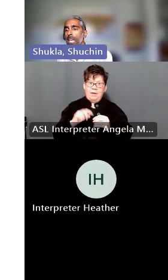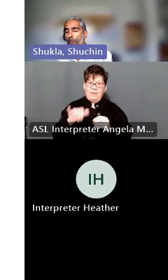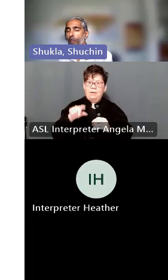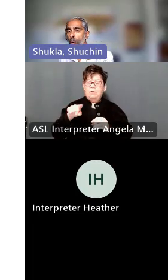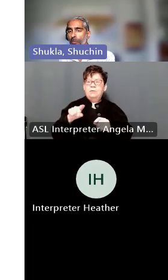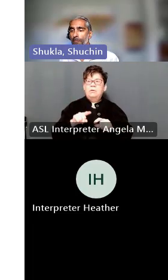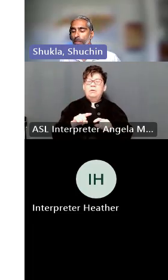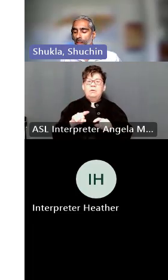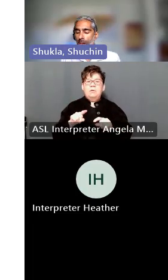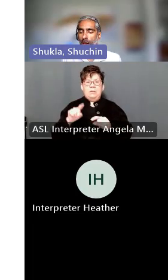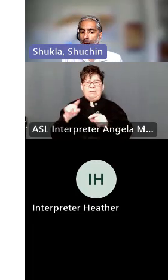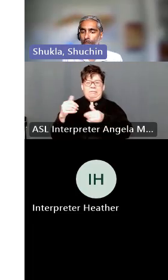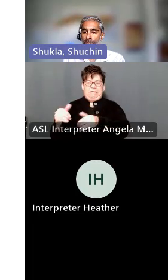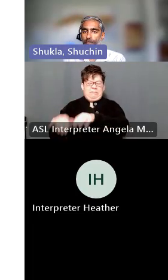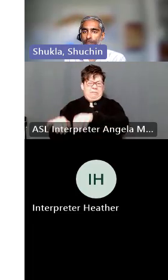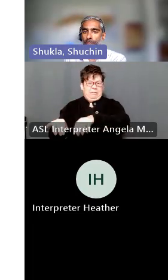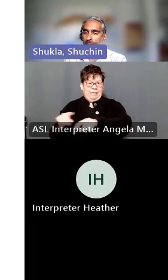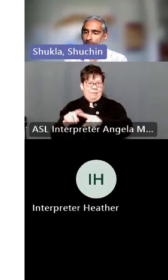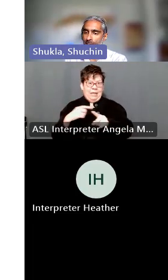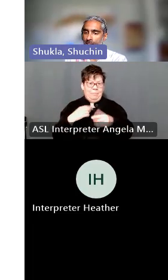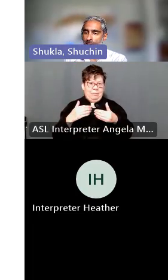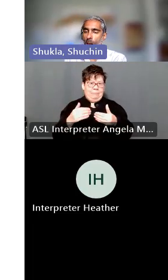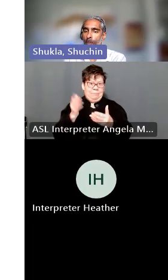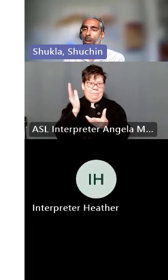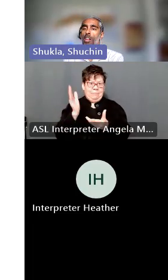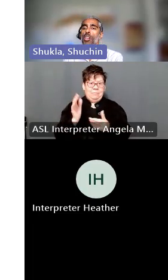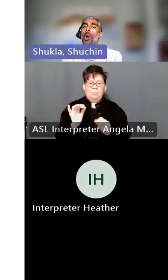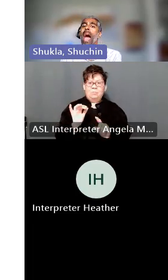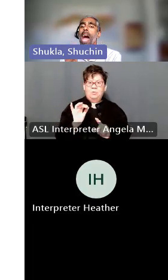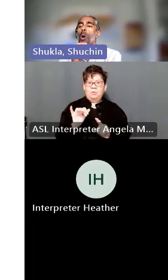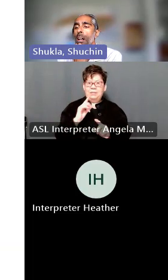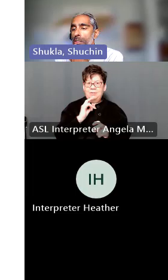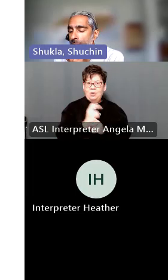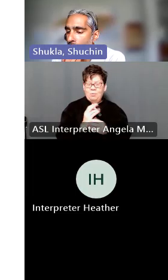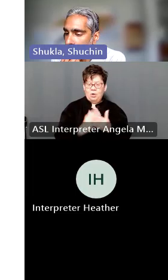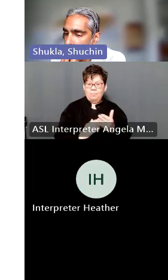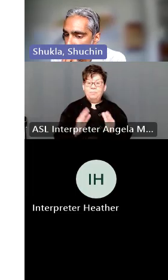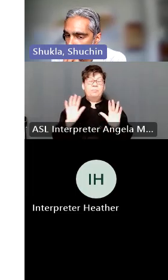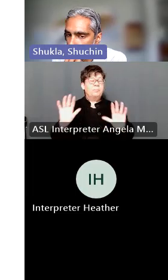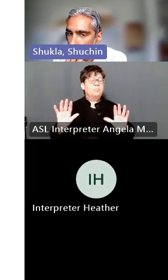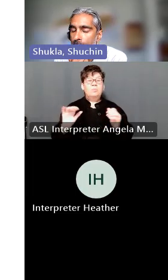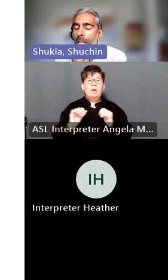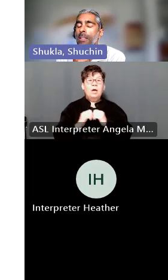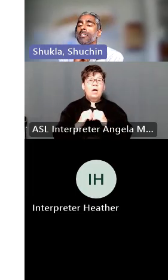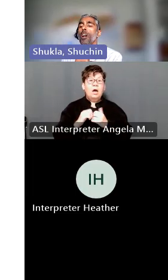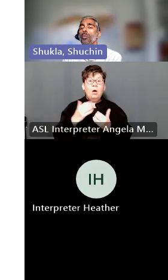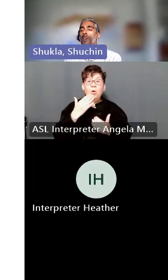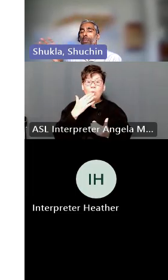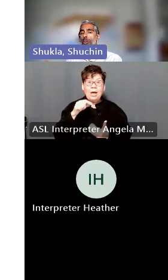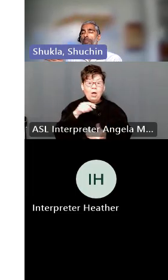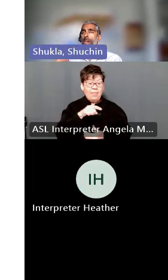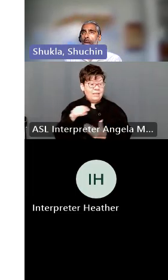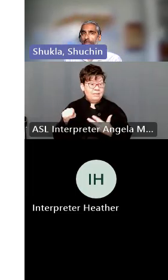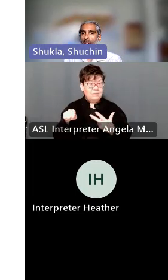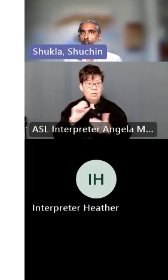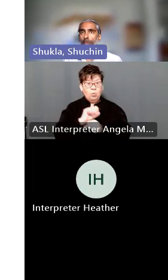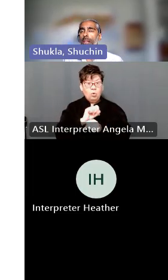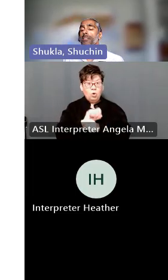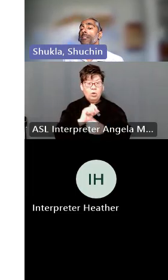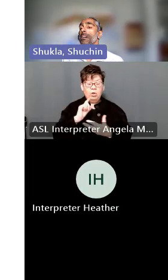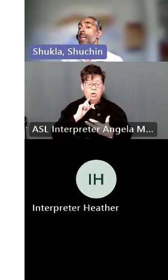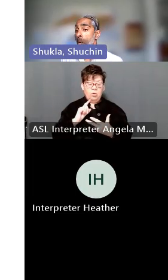I'm going to keep on moving because that's the hard part. So how well do these medications work? Let's start with the bup